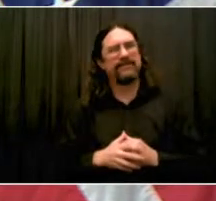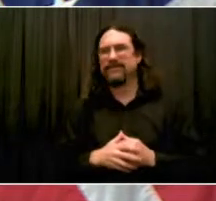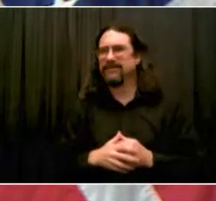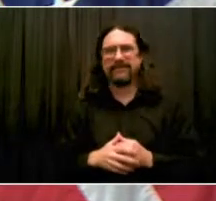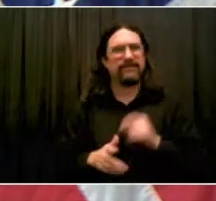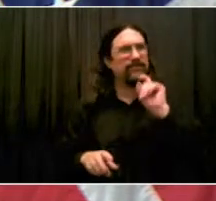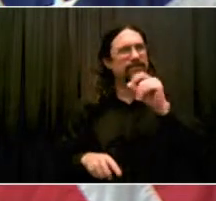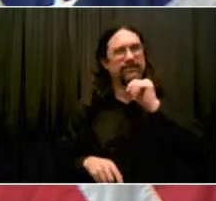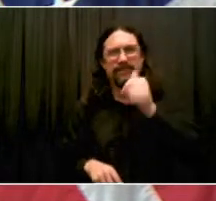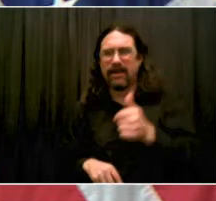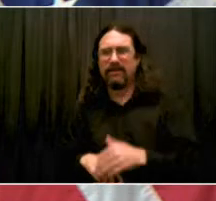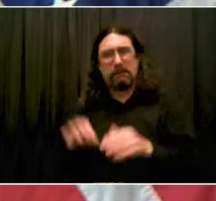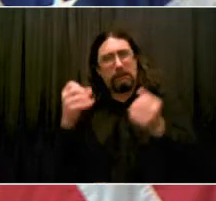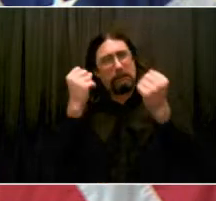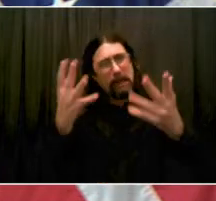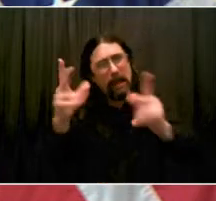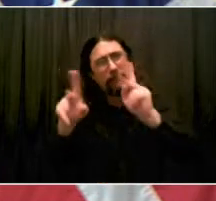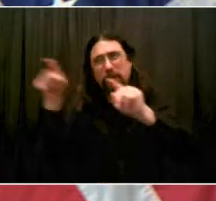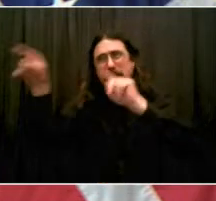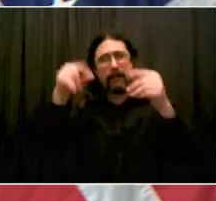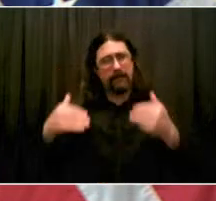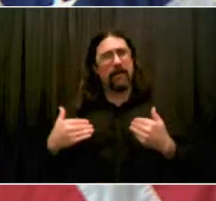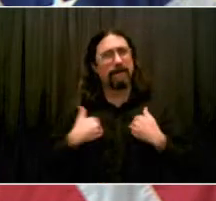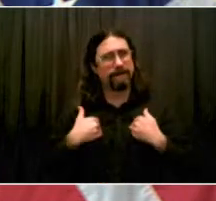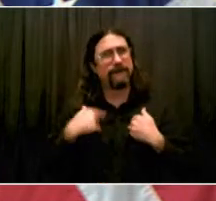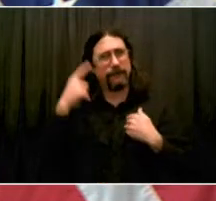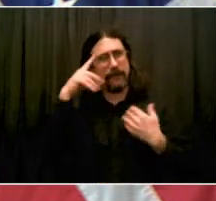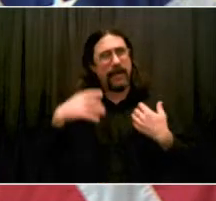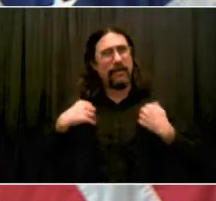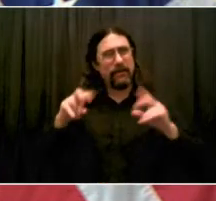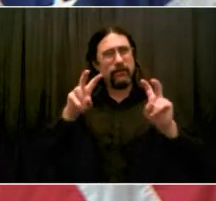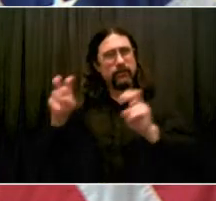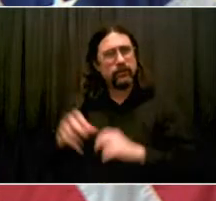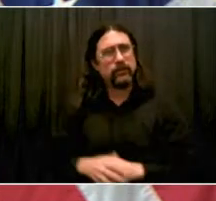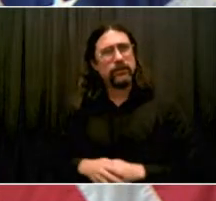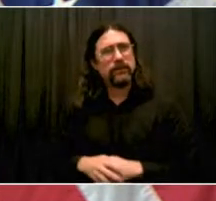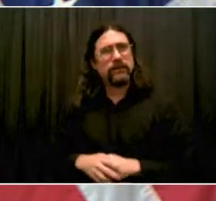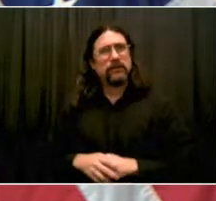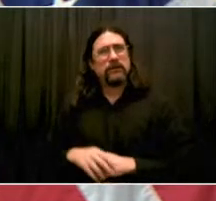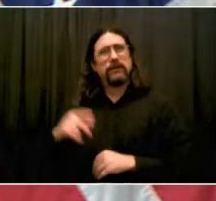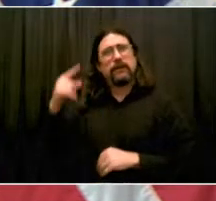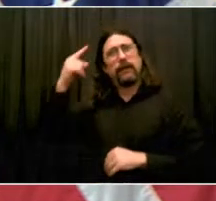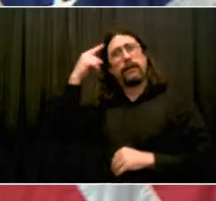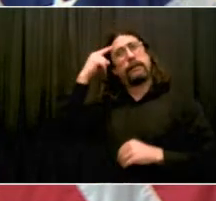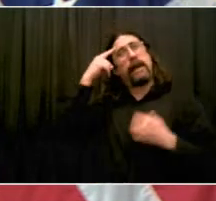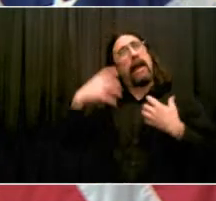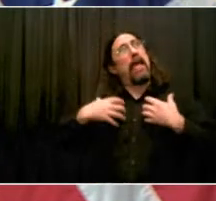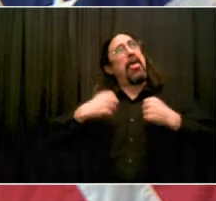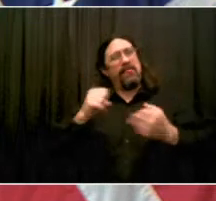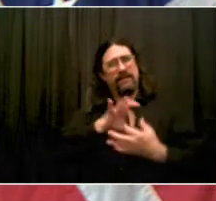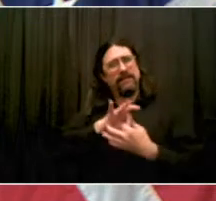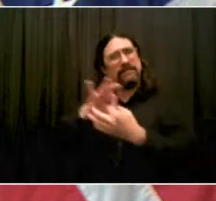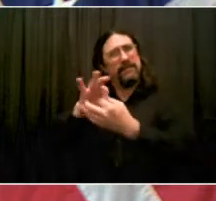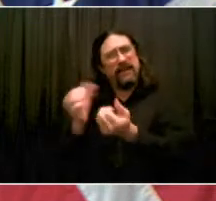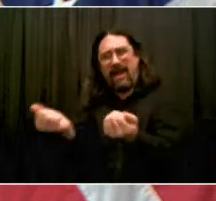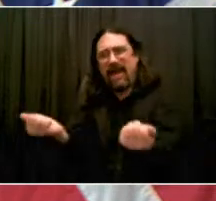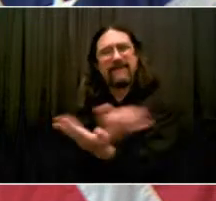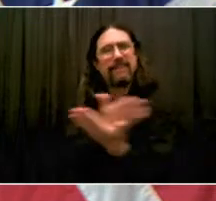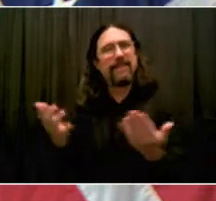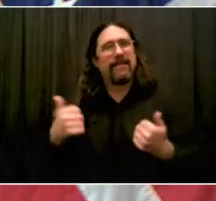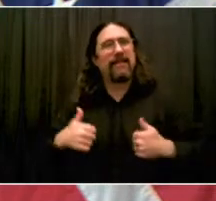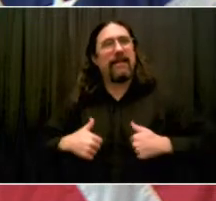They touch all of us. At that first town hall, we listened intently to people as New Yorkers